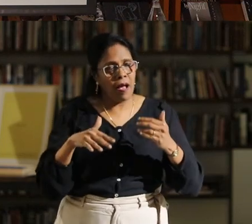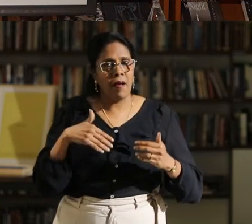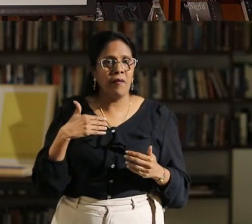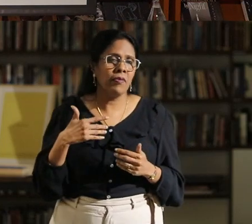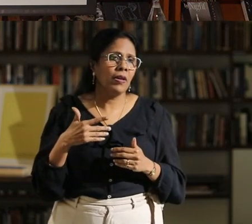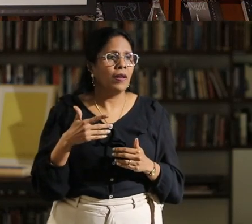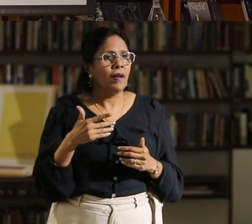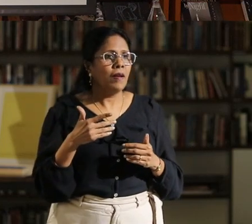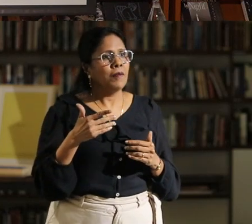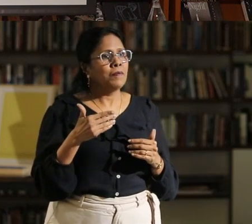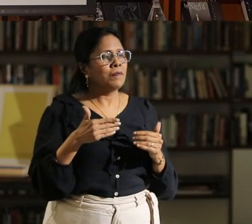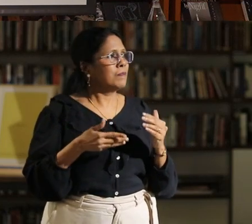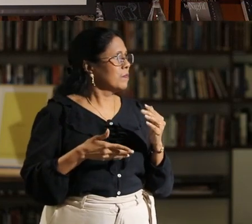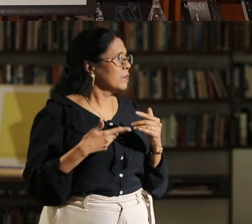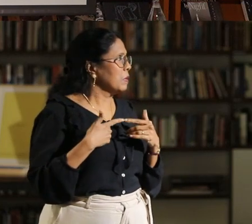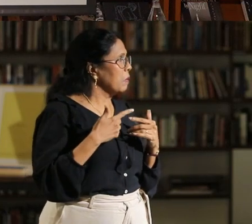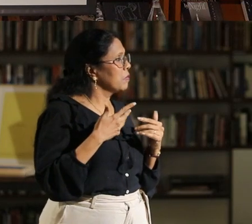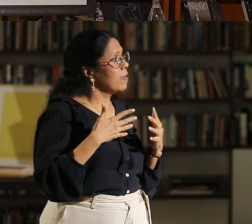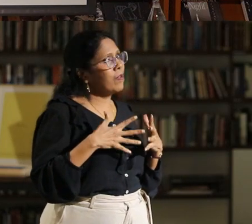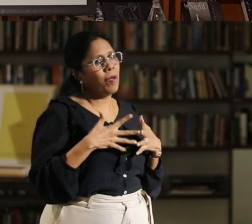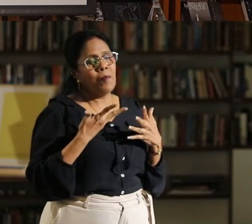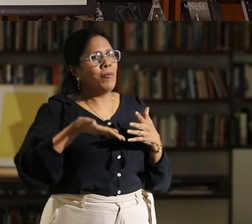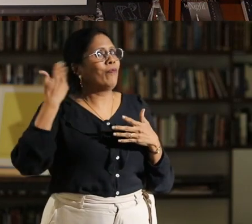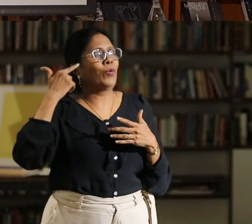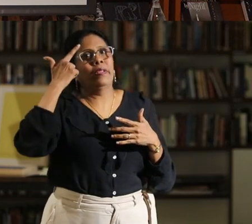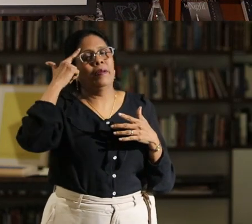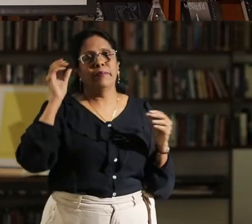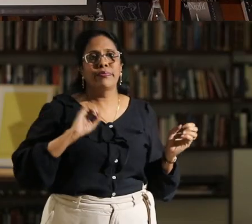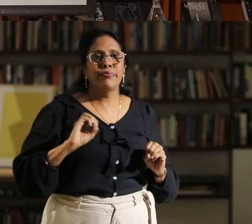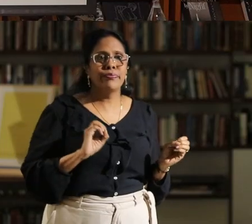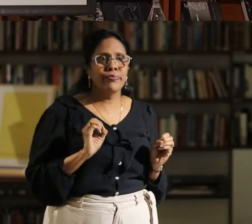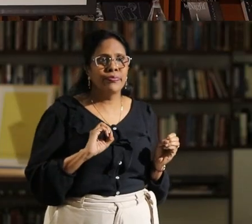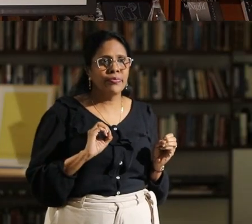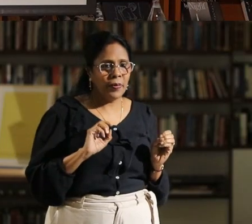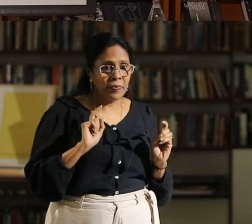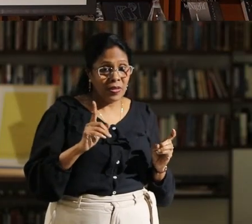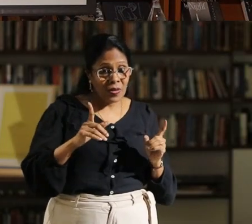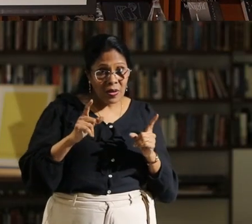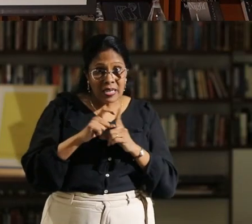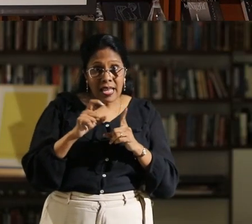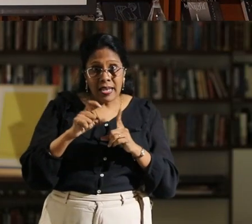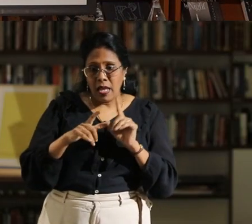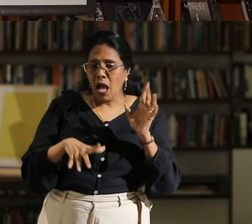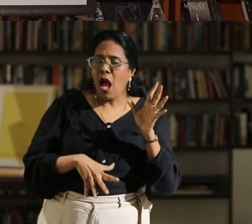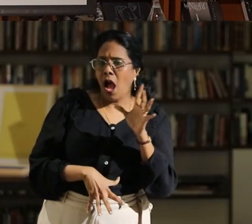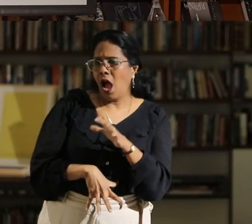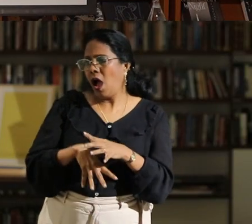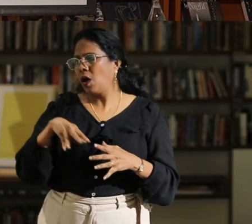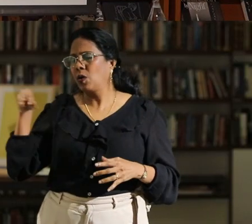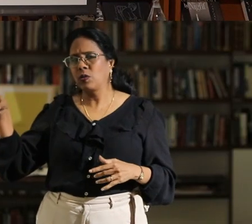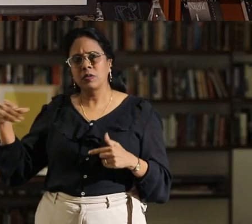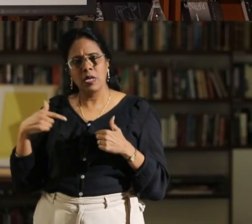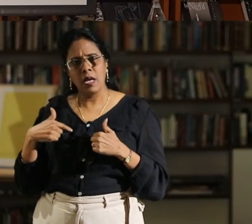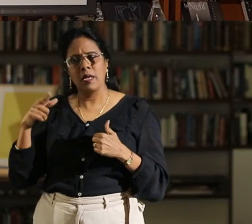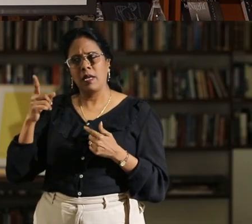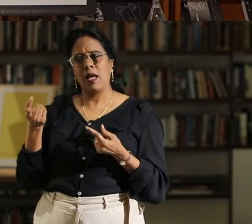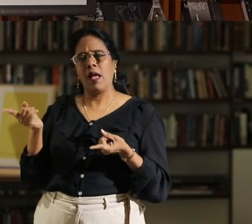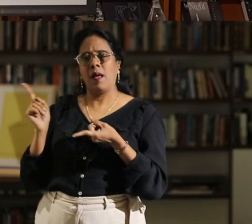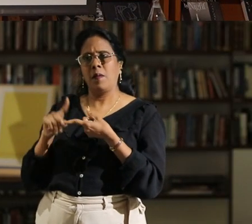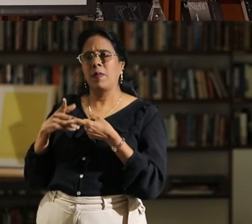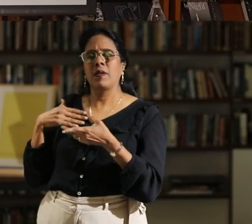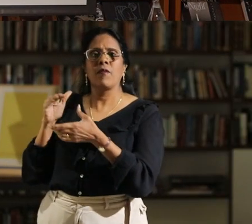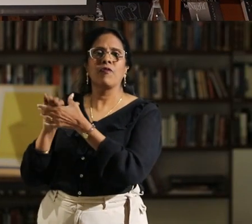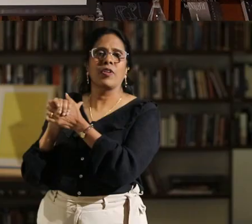further than we could even imagine. But outside the city of Delhi, I suddenly came across a